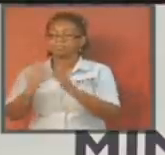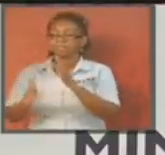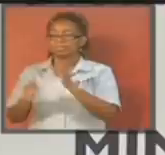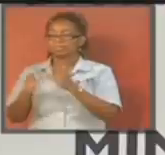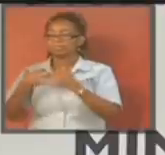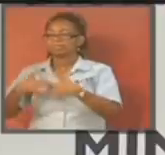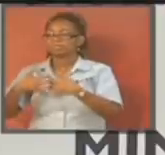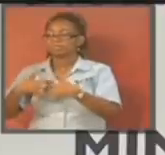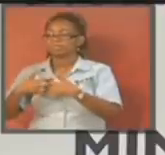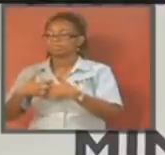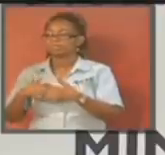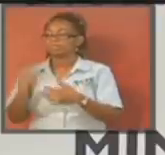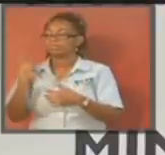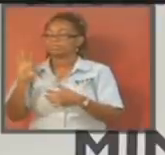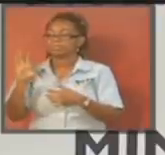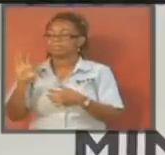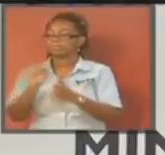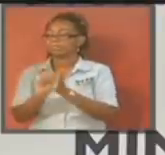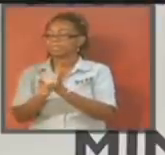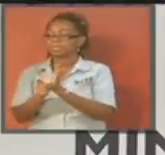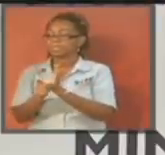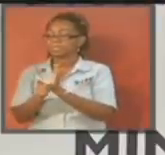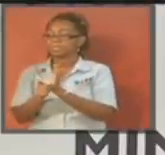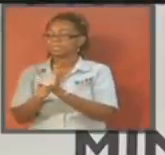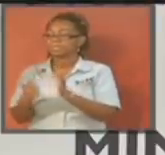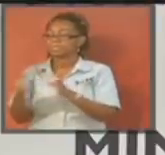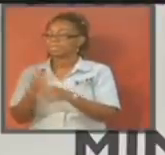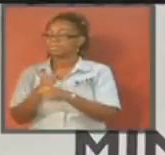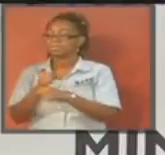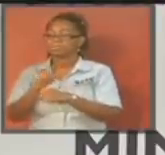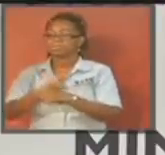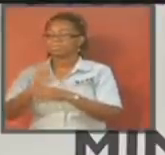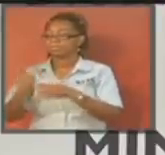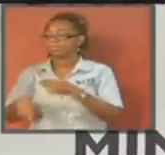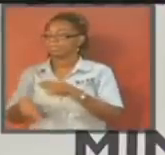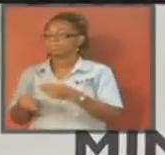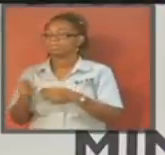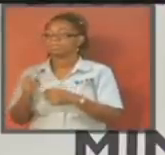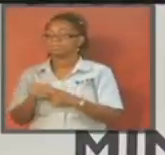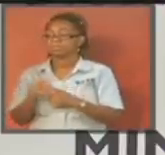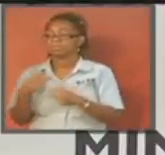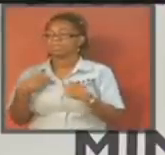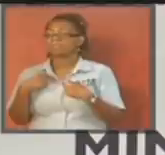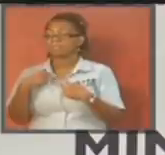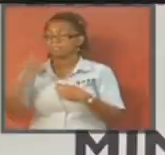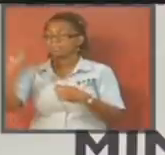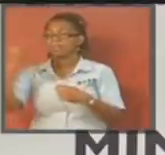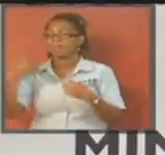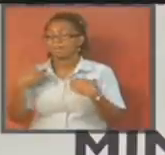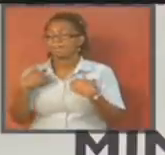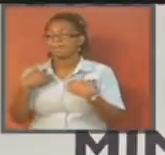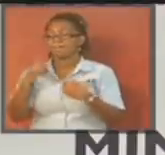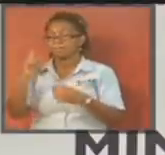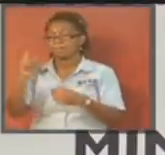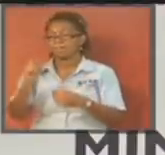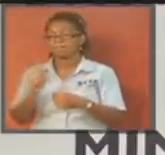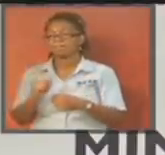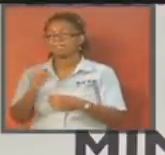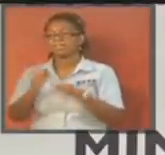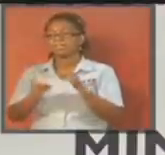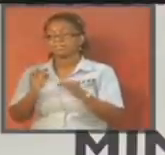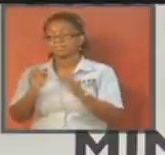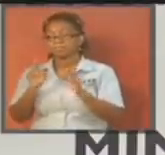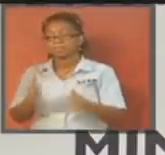about 45 minutes when they use both components at the same time. So they have, if for any severely ill person, they can actually confirm very